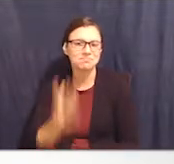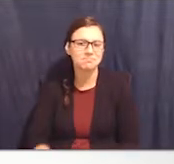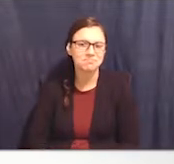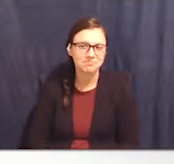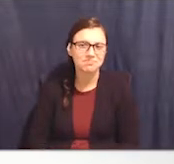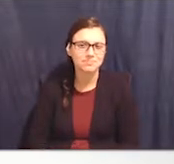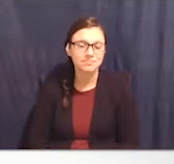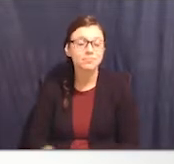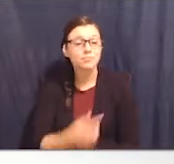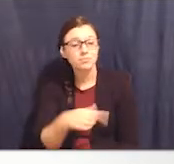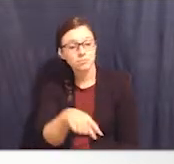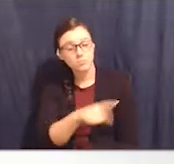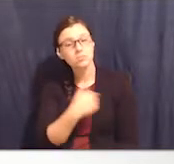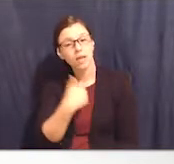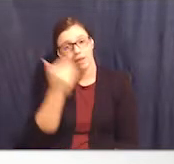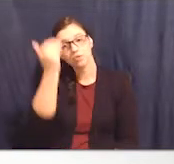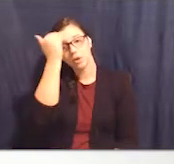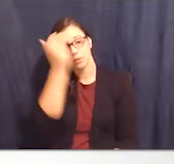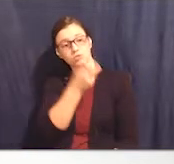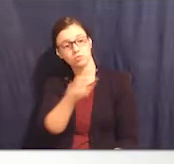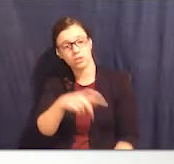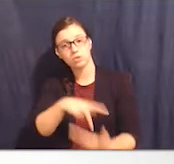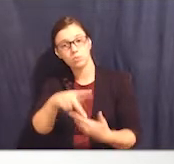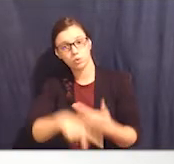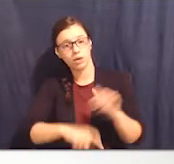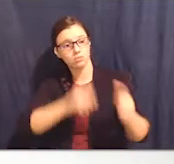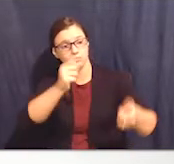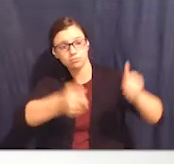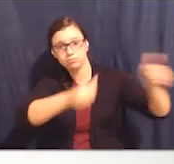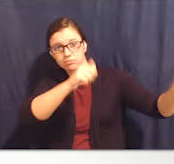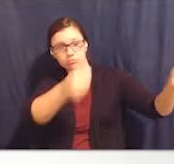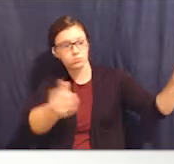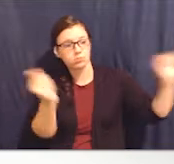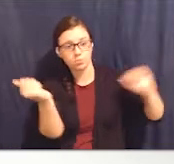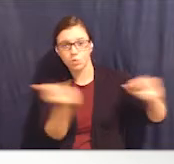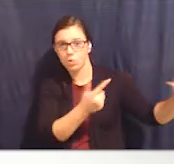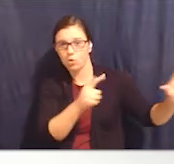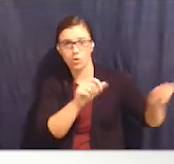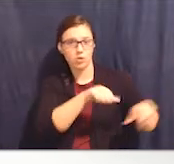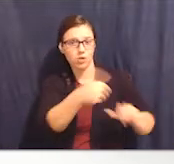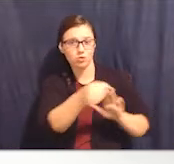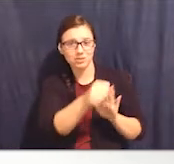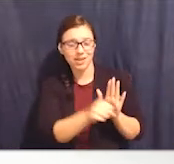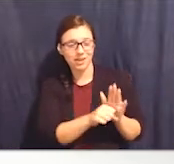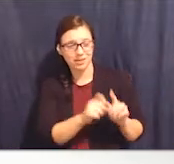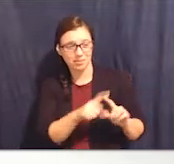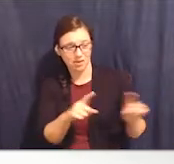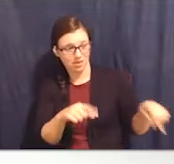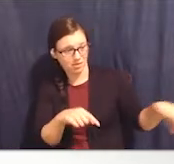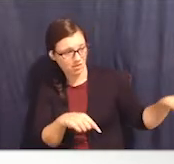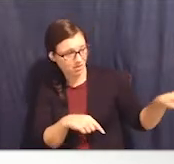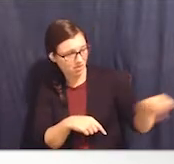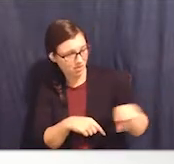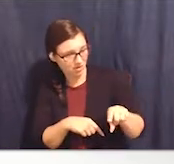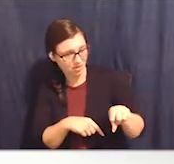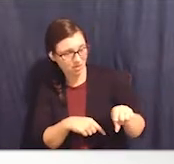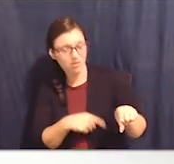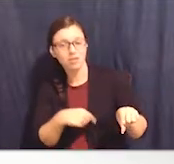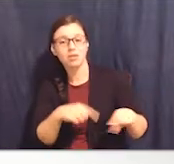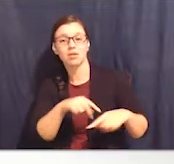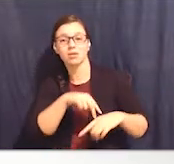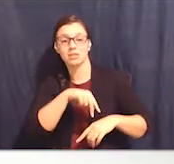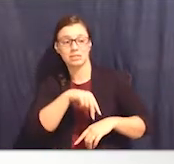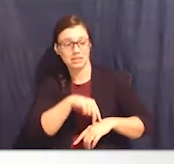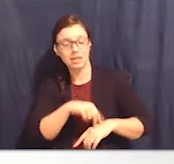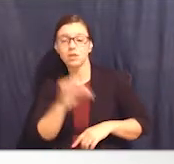to go to post-secondary education. Now there are opportunities there. It requires a definition of